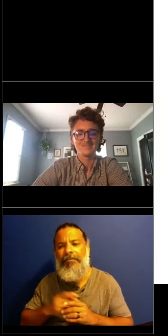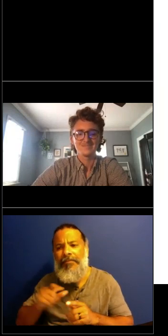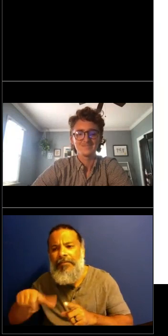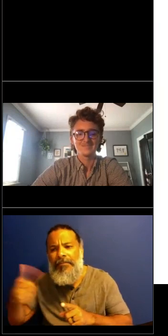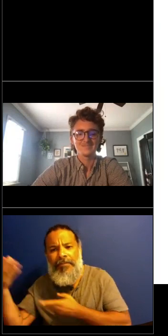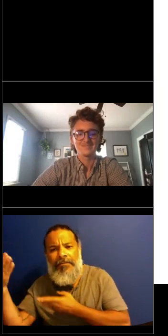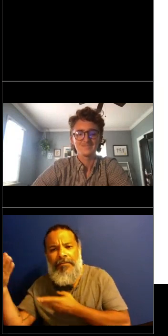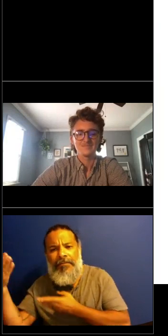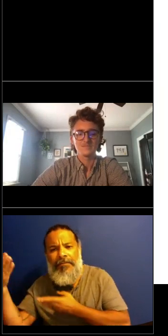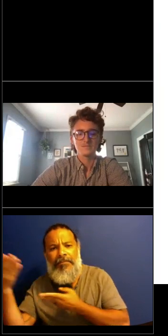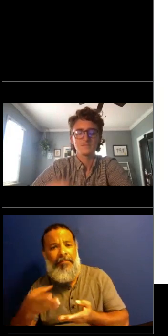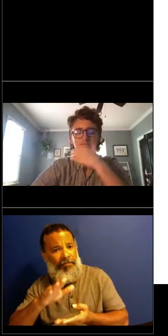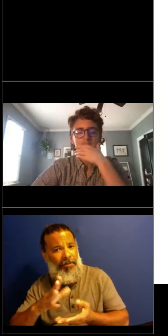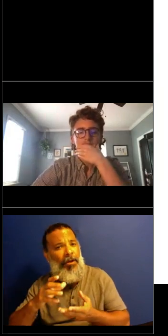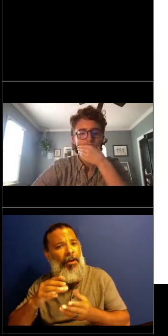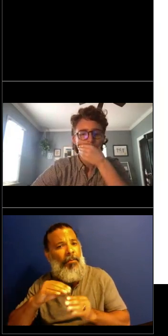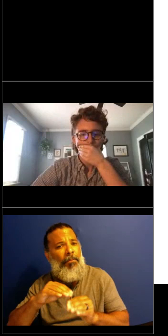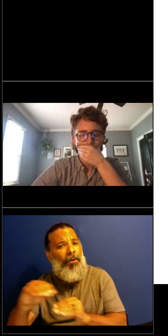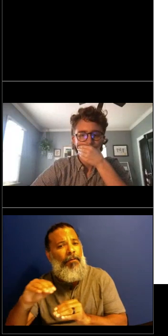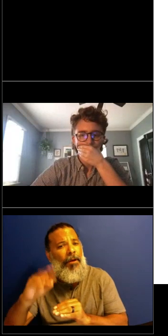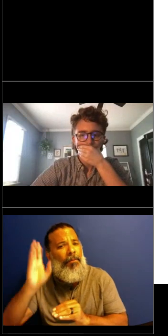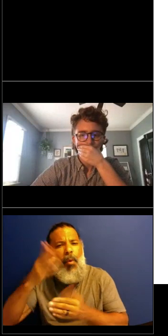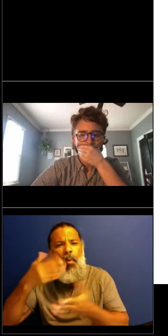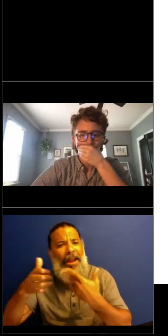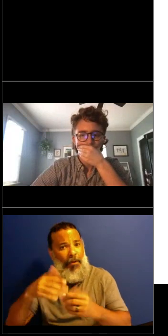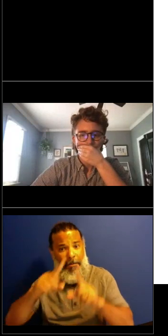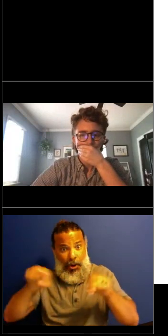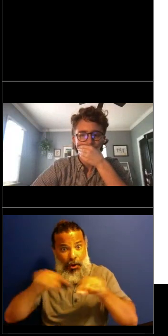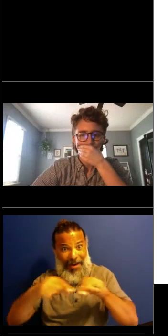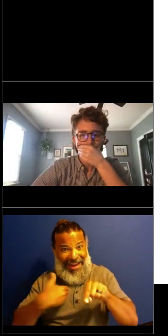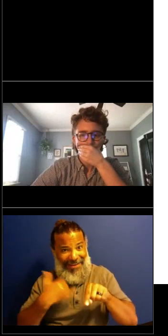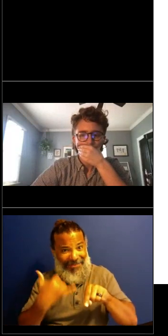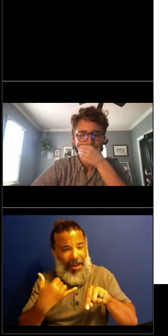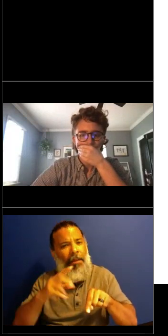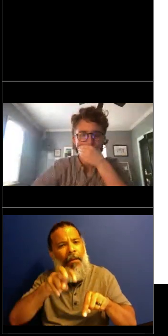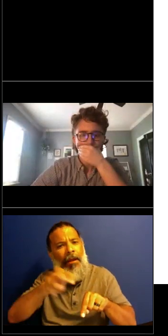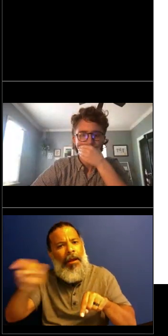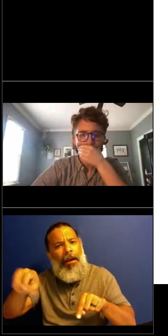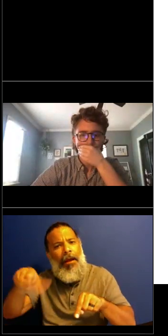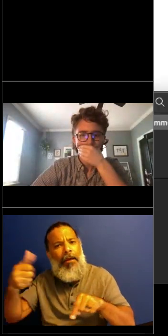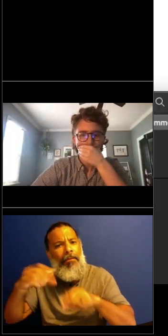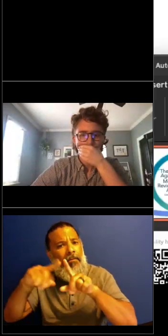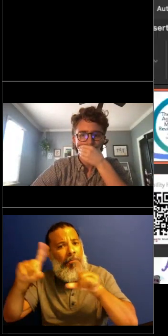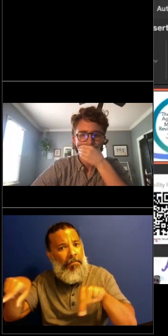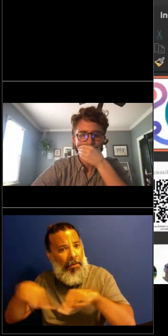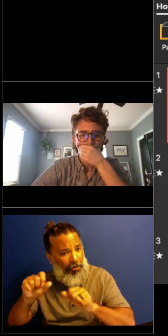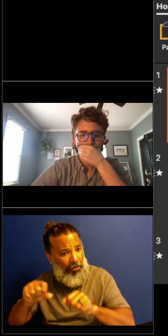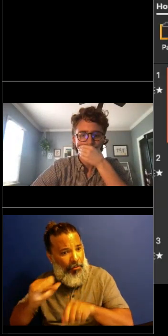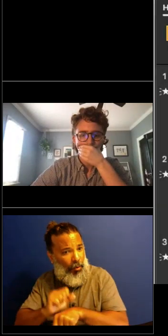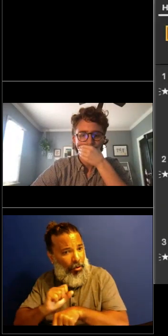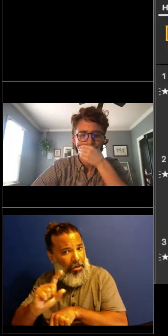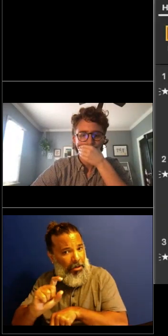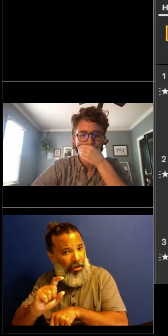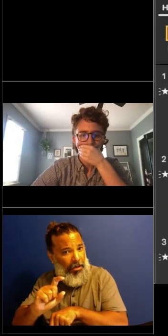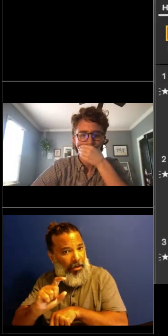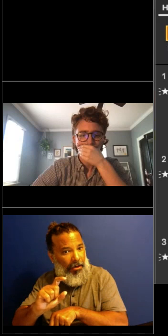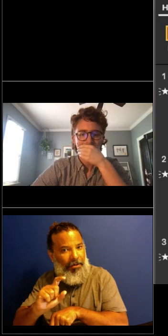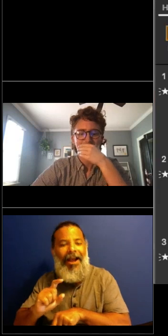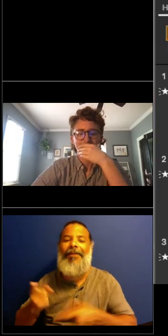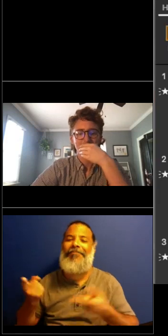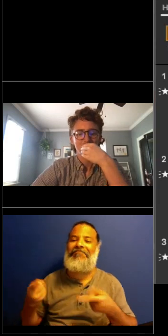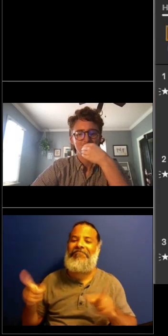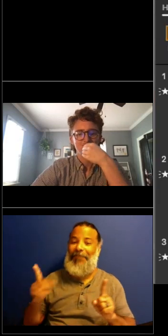the presentation from whatever monitor you have to whatever other monitor you have? Yeah, we